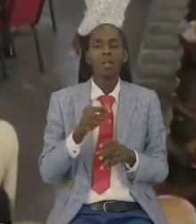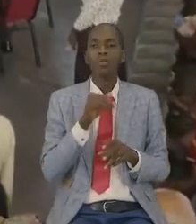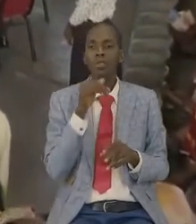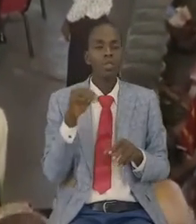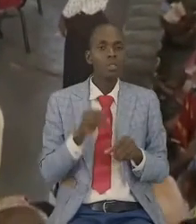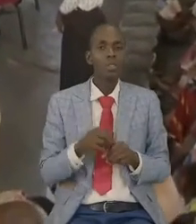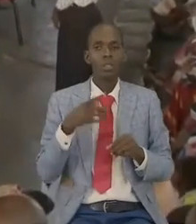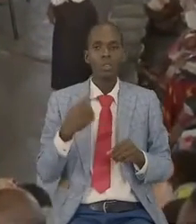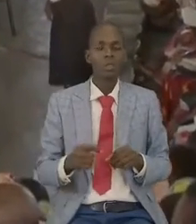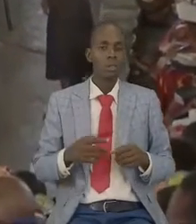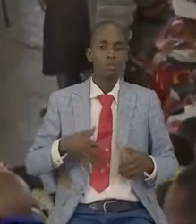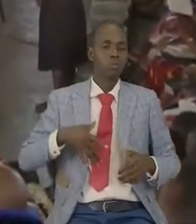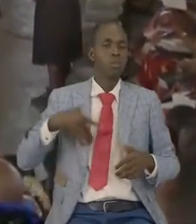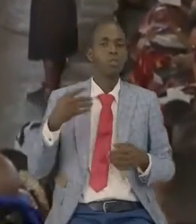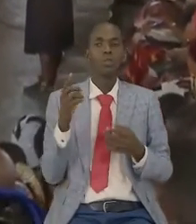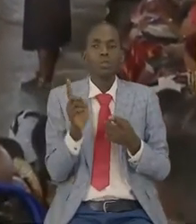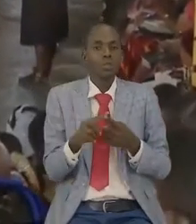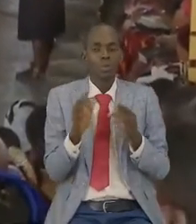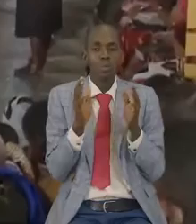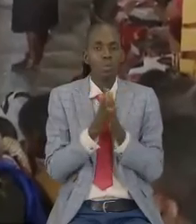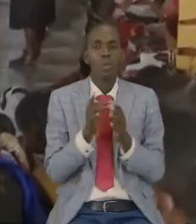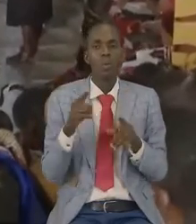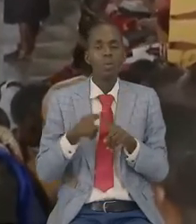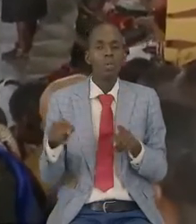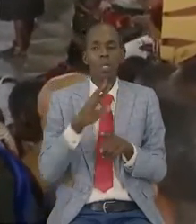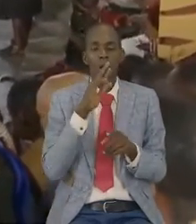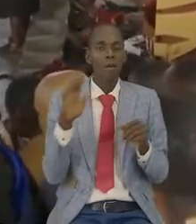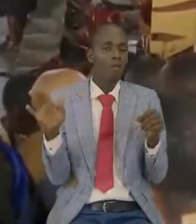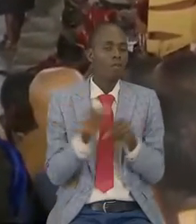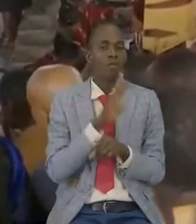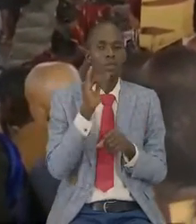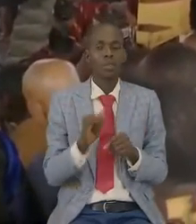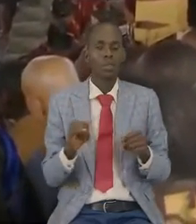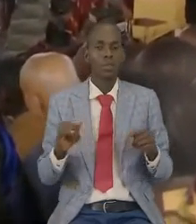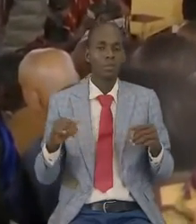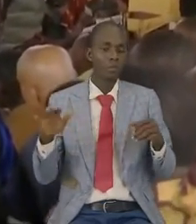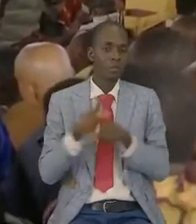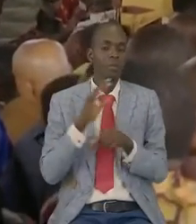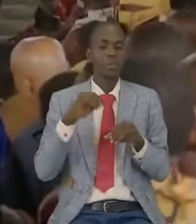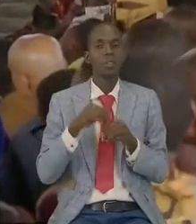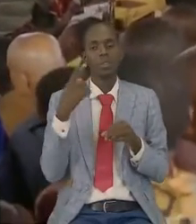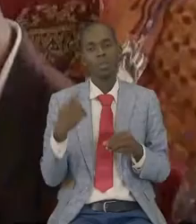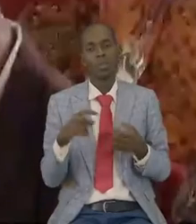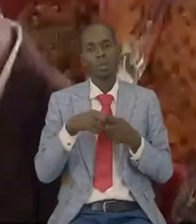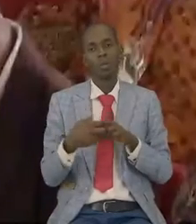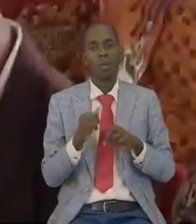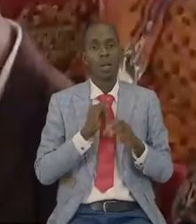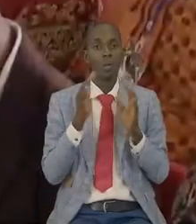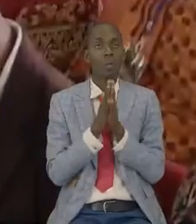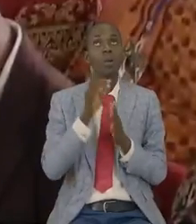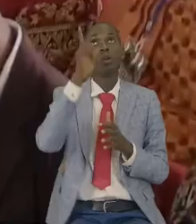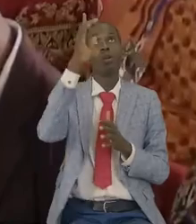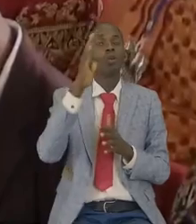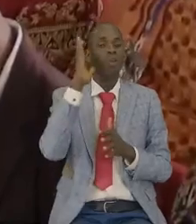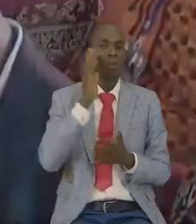of God. They're too much entrenched in the problem. I pray God will help us. You know,